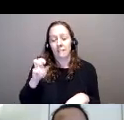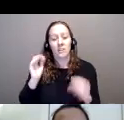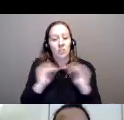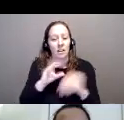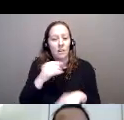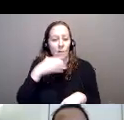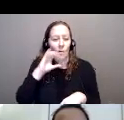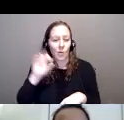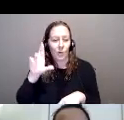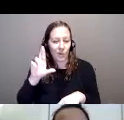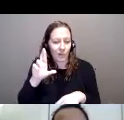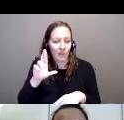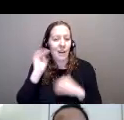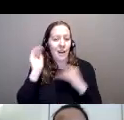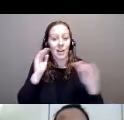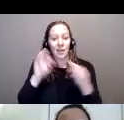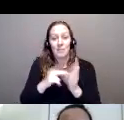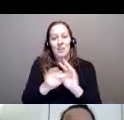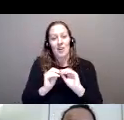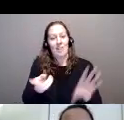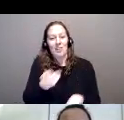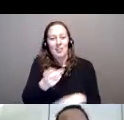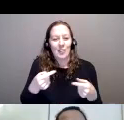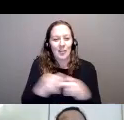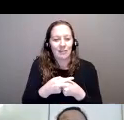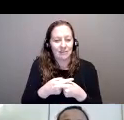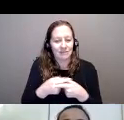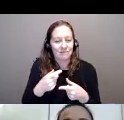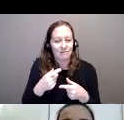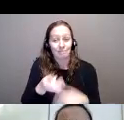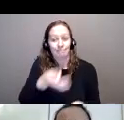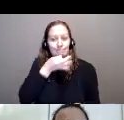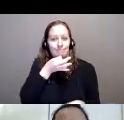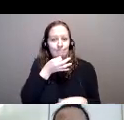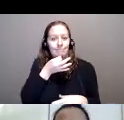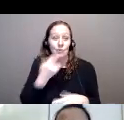excited. We have conflict experts here, and we need you. So take it